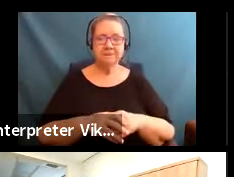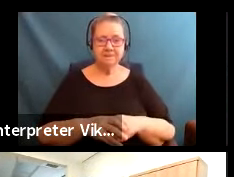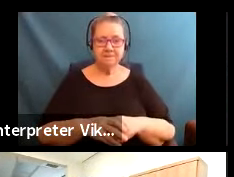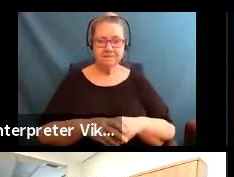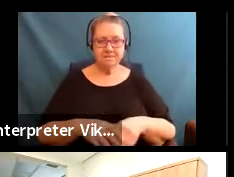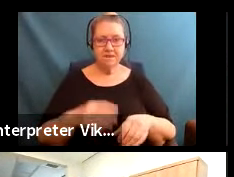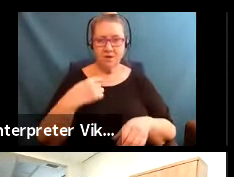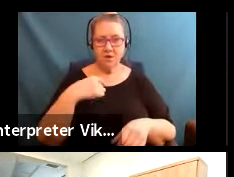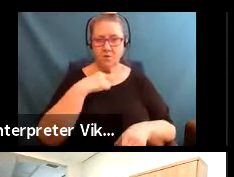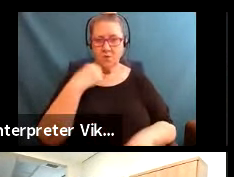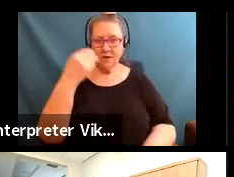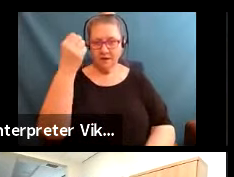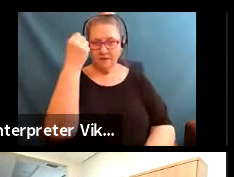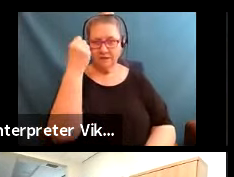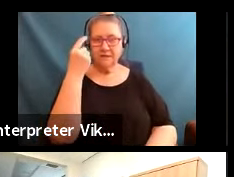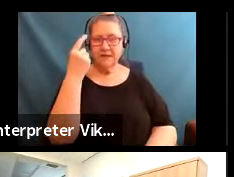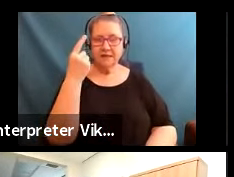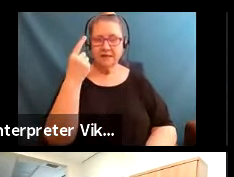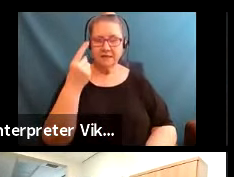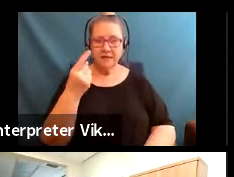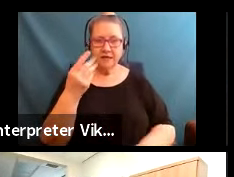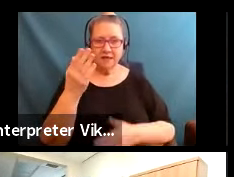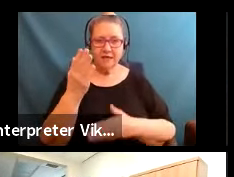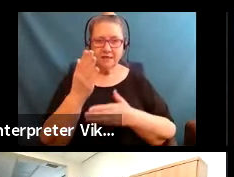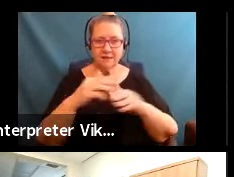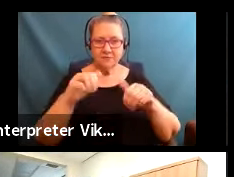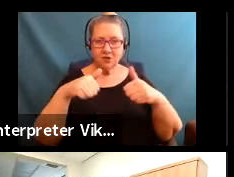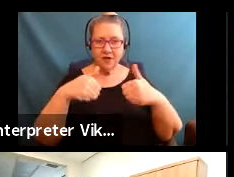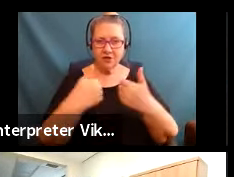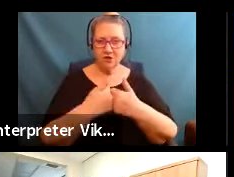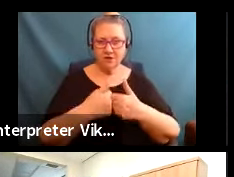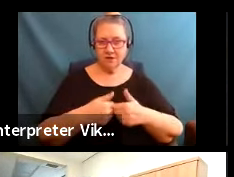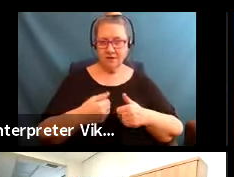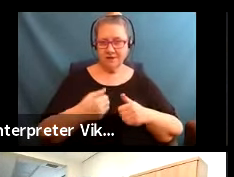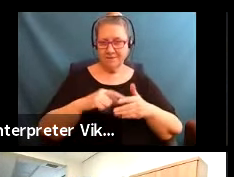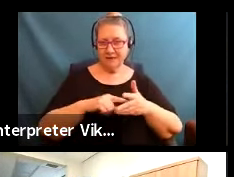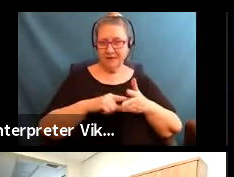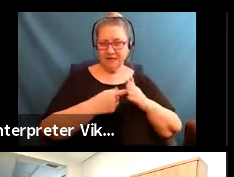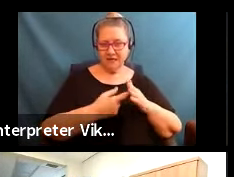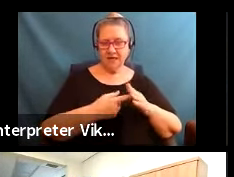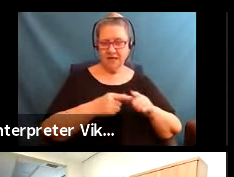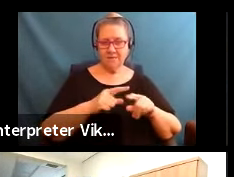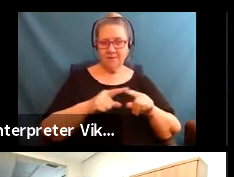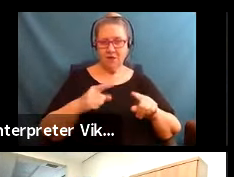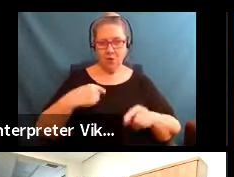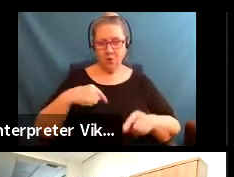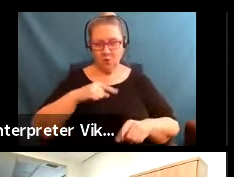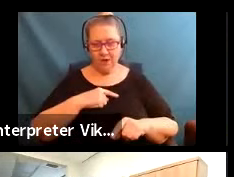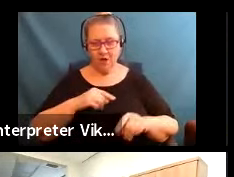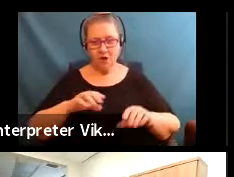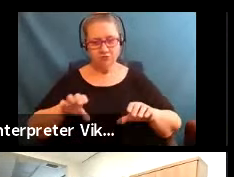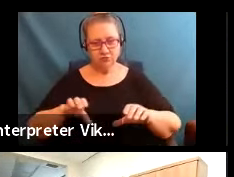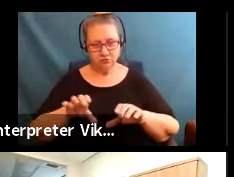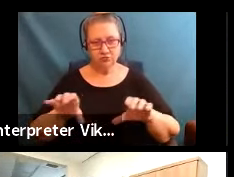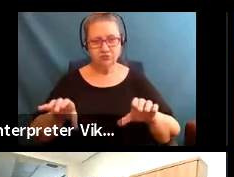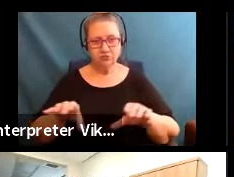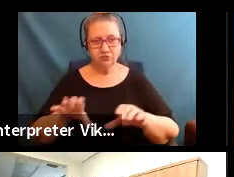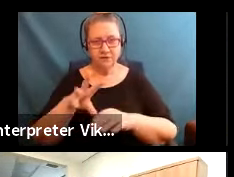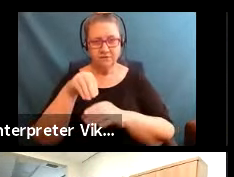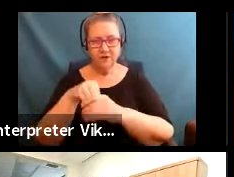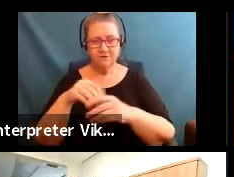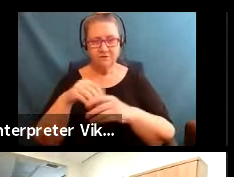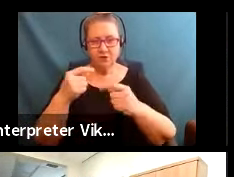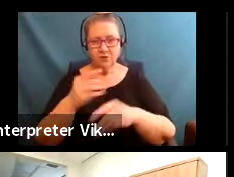You know, we recognize that with that, there were some challenges at the start, but, you know, we are actively engaged with them and trying to improve that program